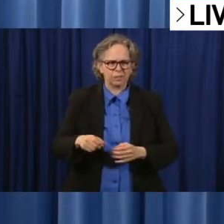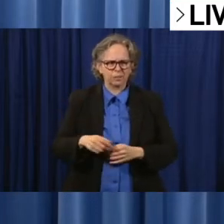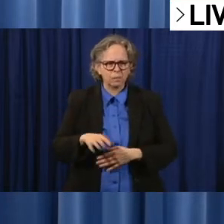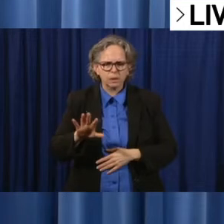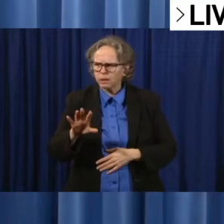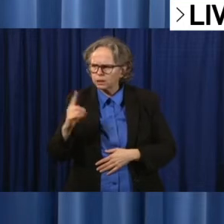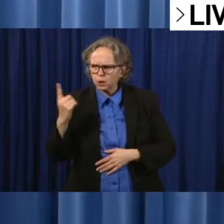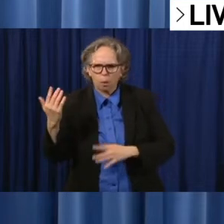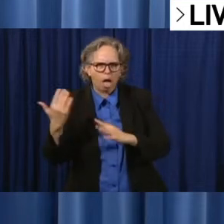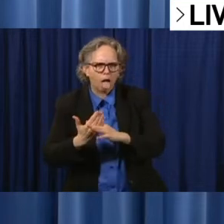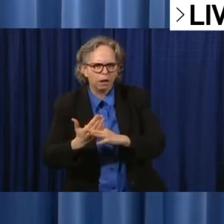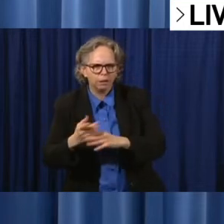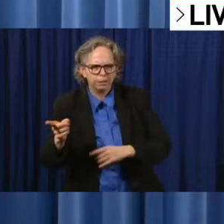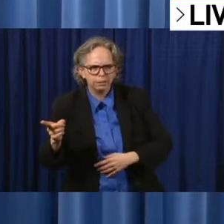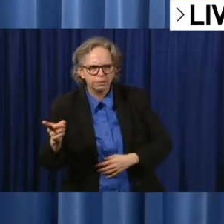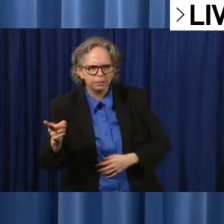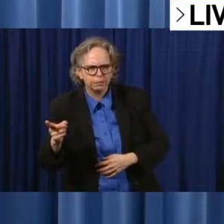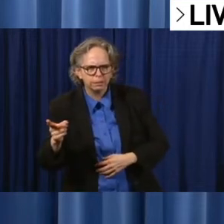being conducted. Okay.